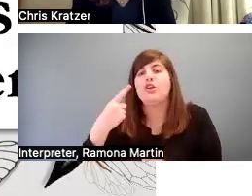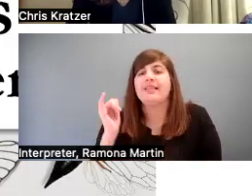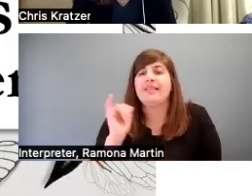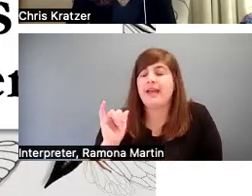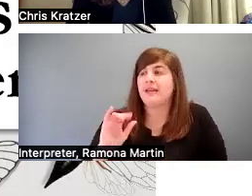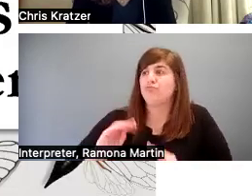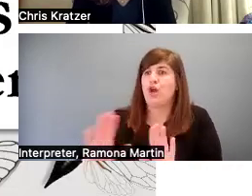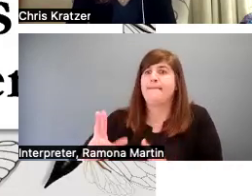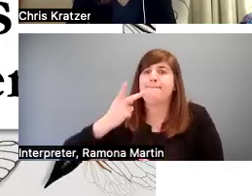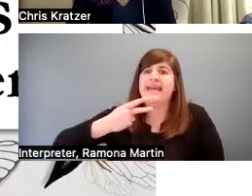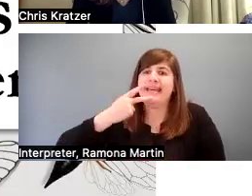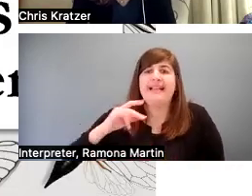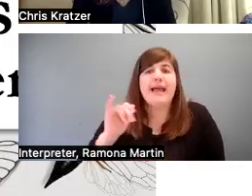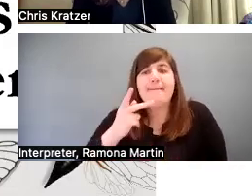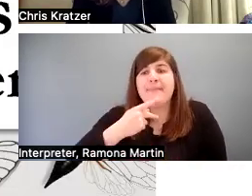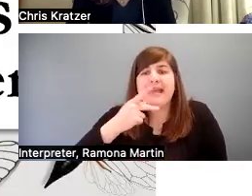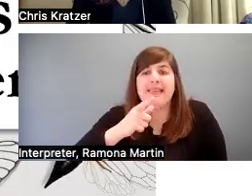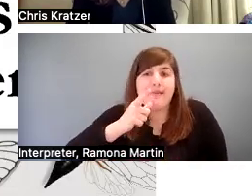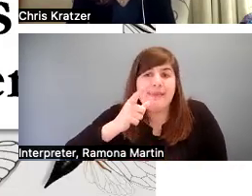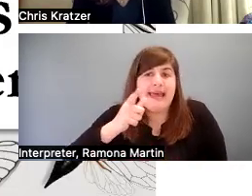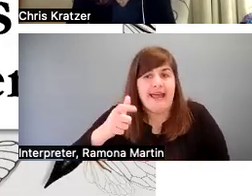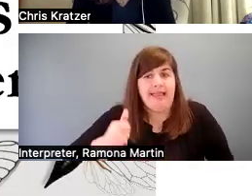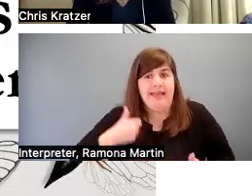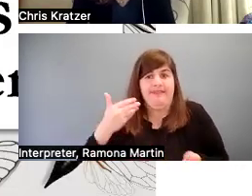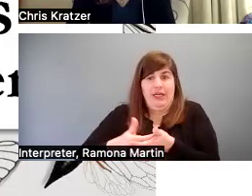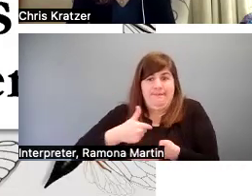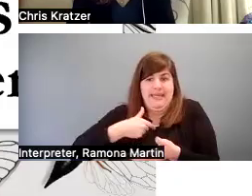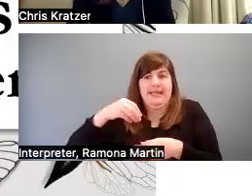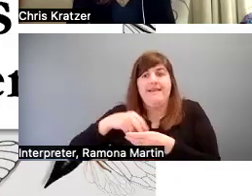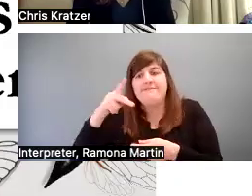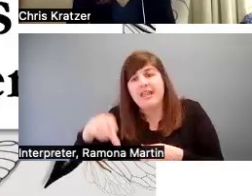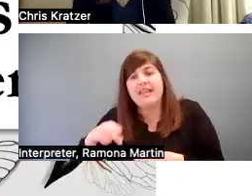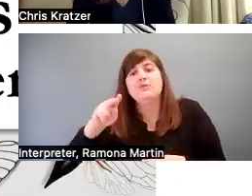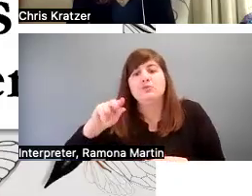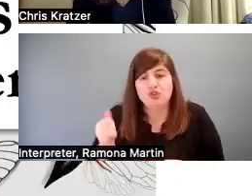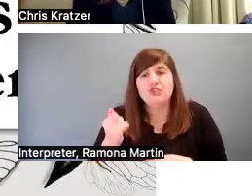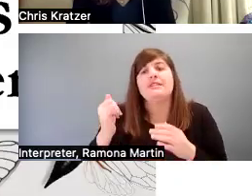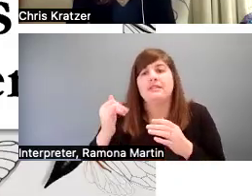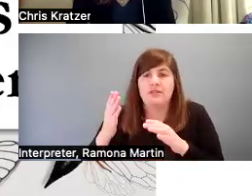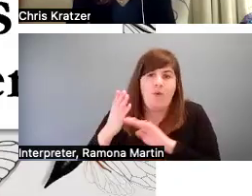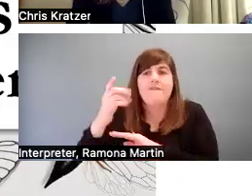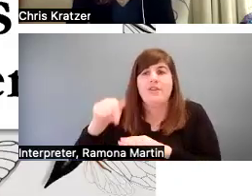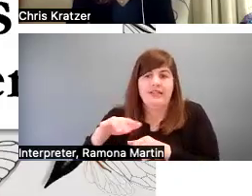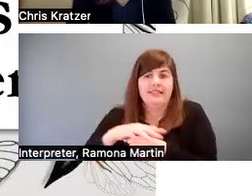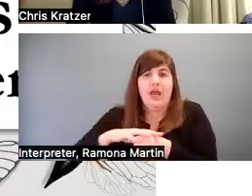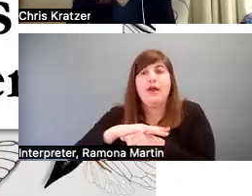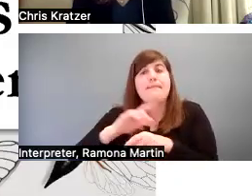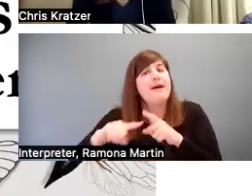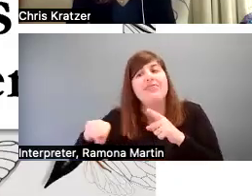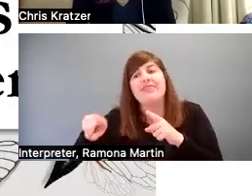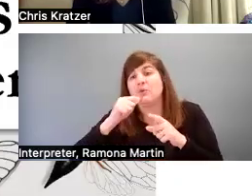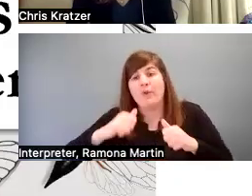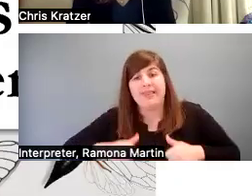bright pink and yellow. And they live near me in Philly and New Jersey, all over this area. But they don't live in